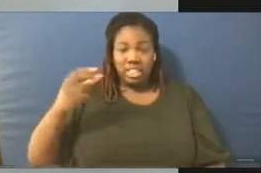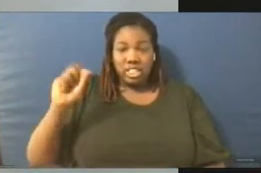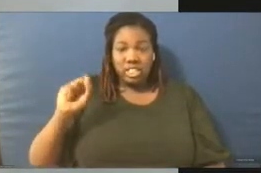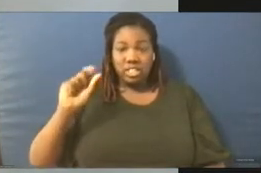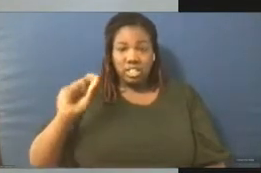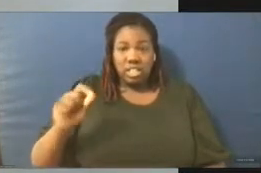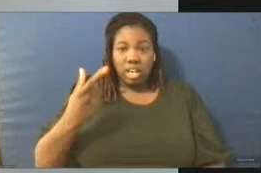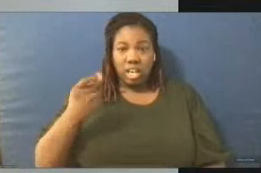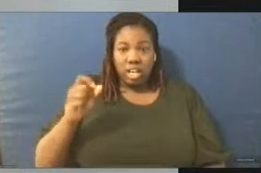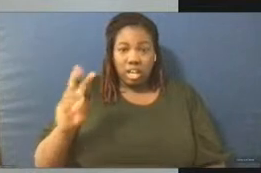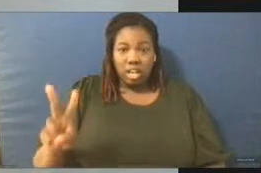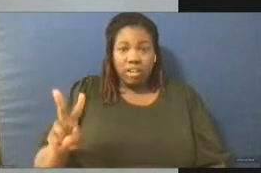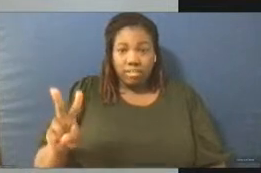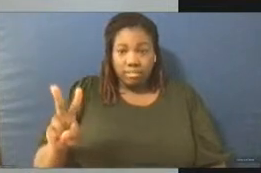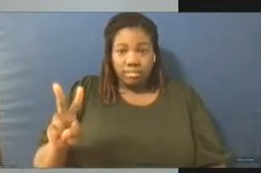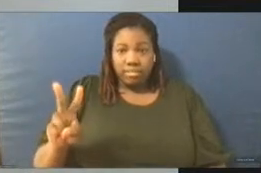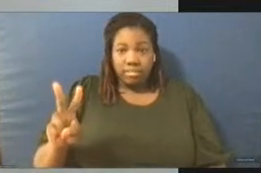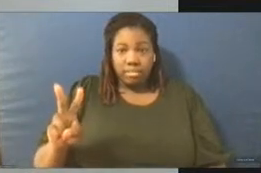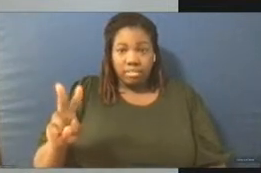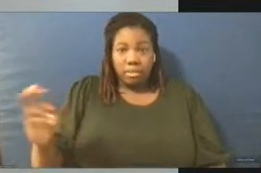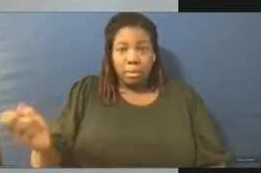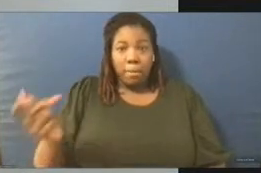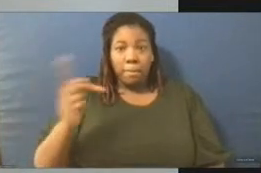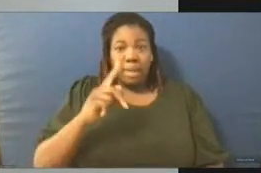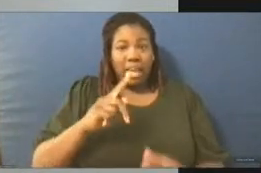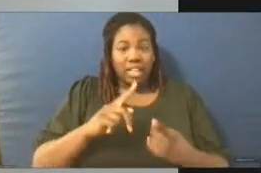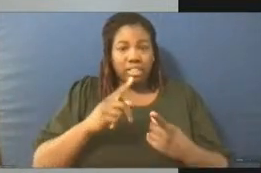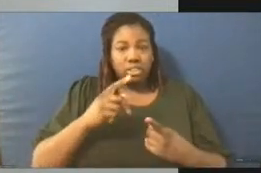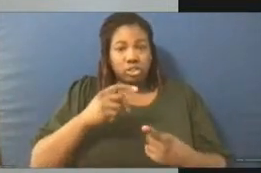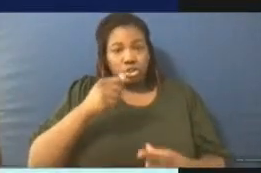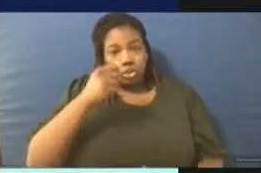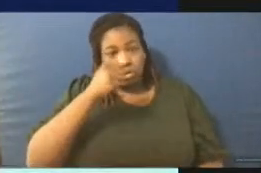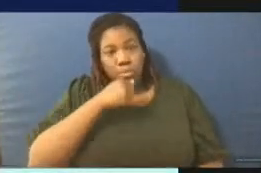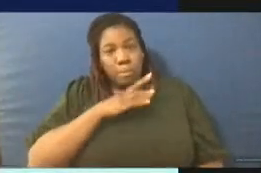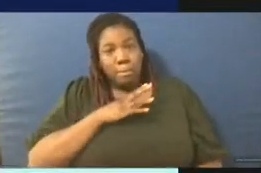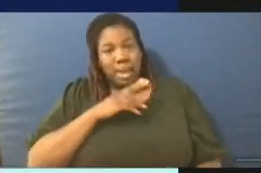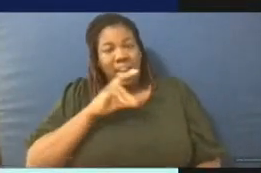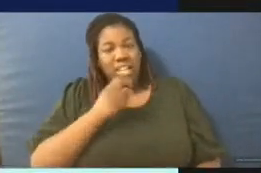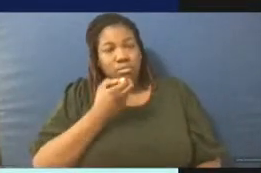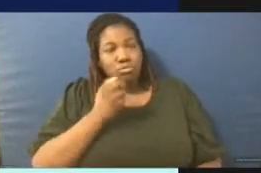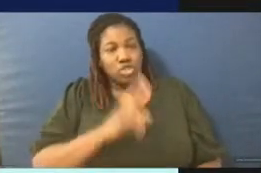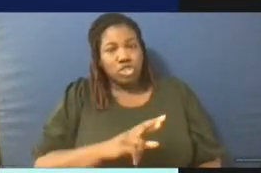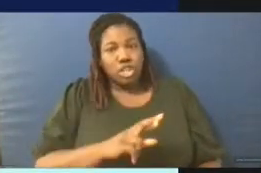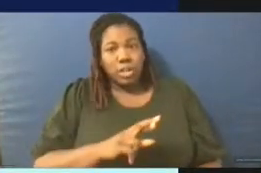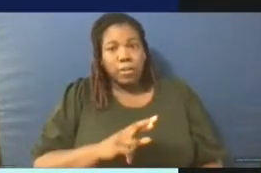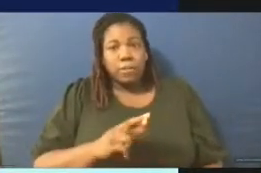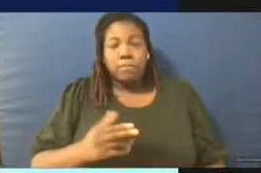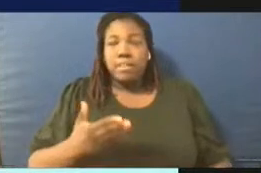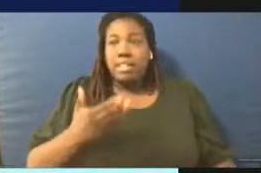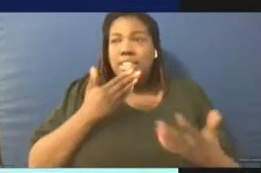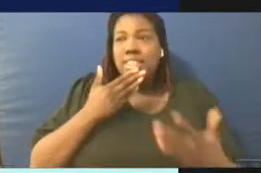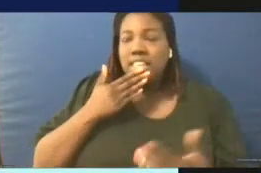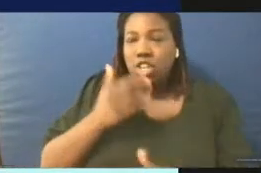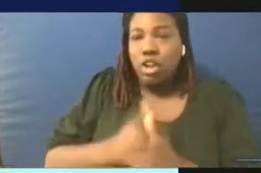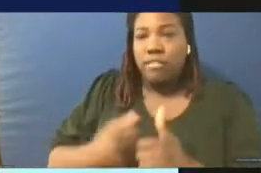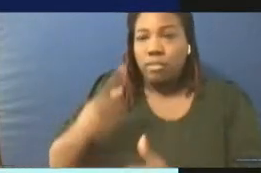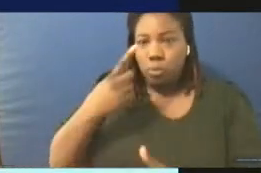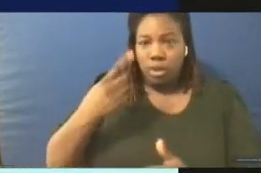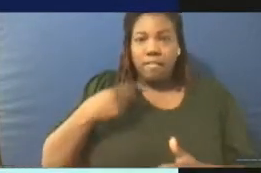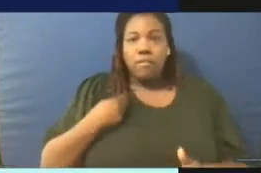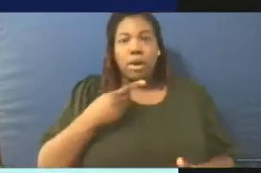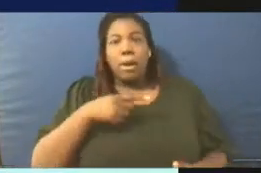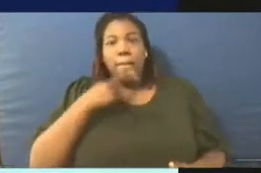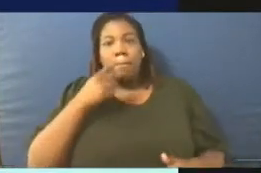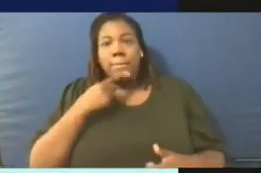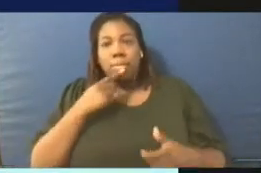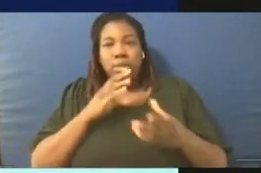HETF@hhs.gov. Back to you, Madam Chair. Thank you, Dr. Wendt. Thank you to everybody for public comment.